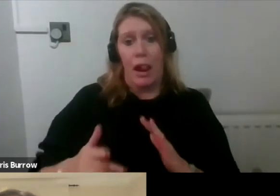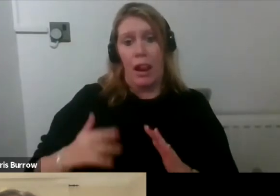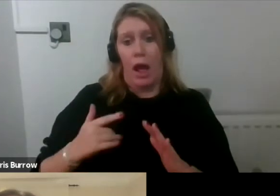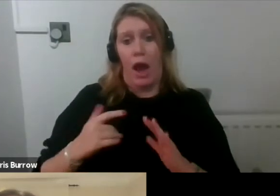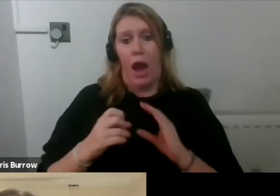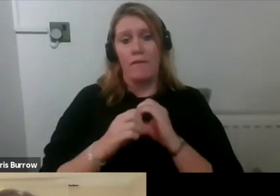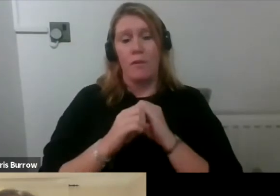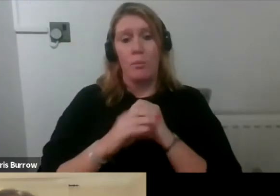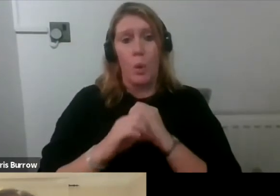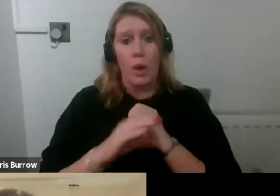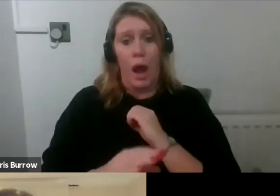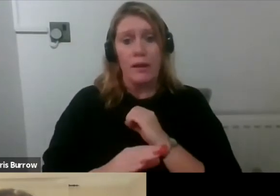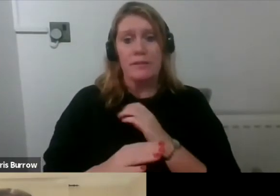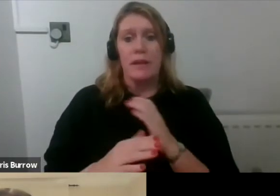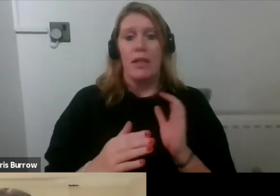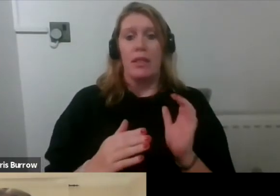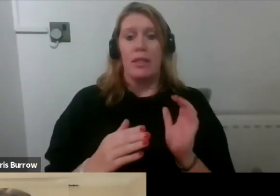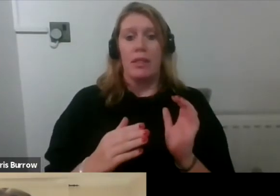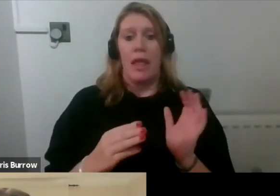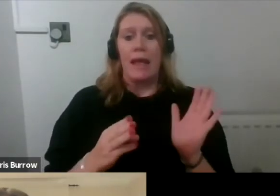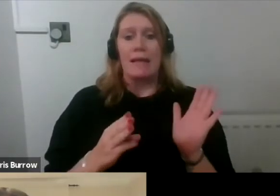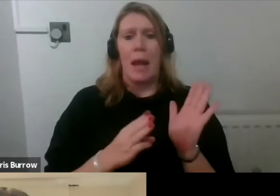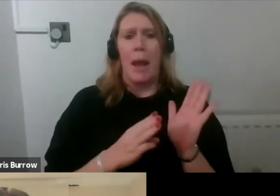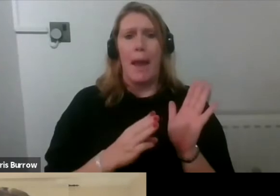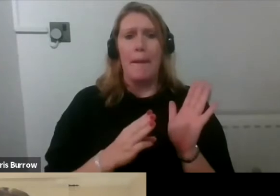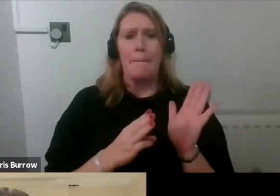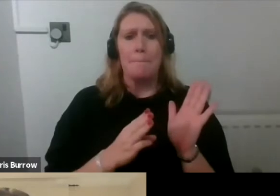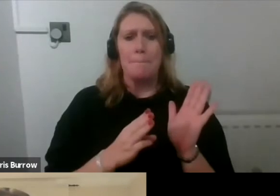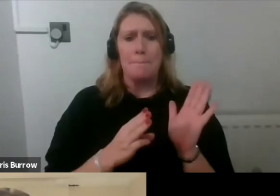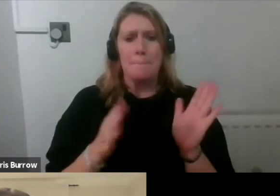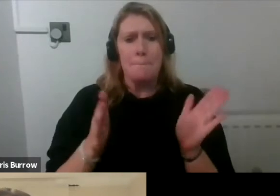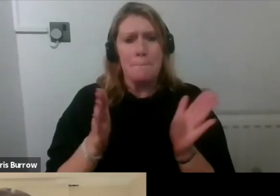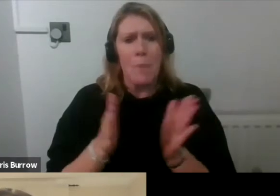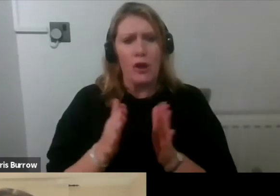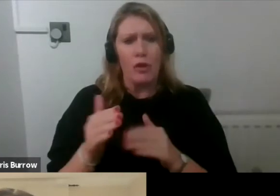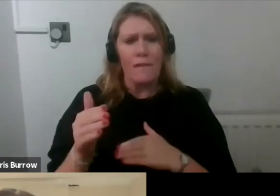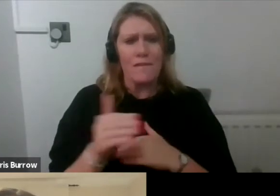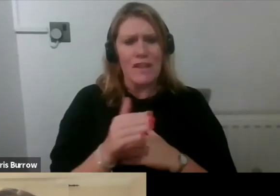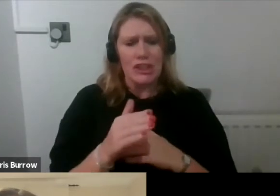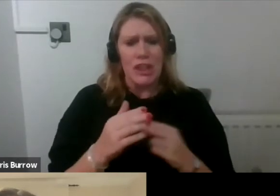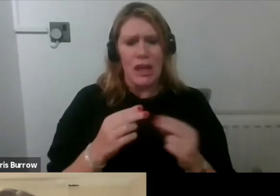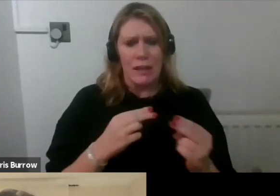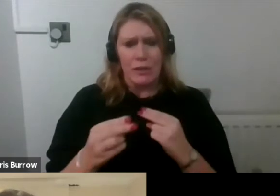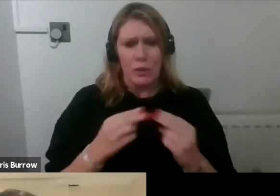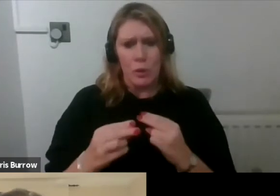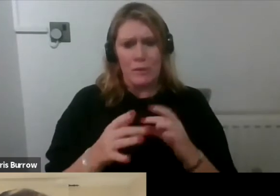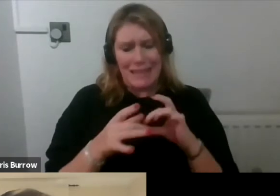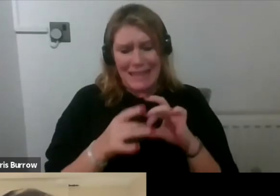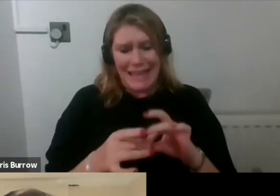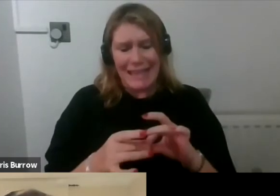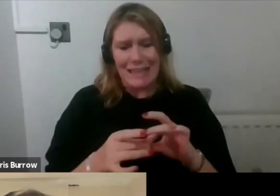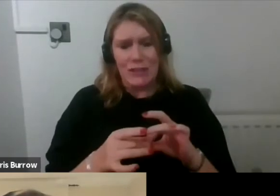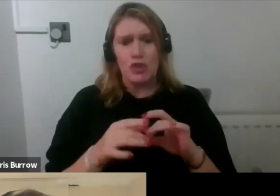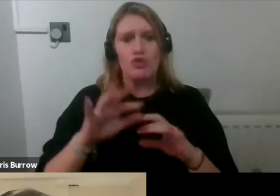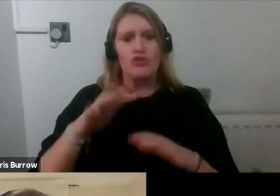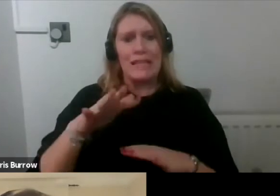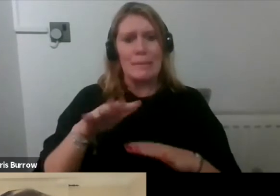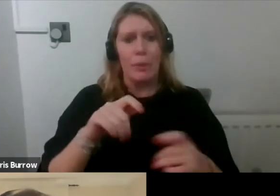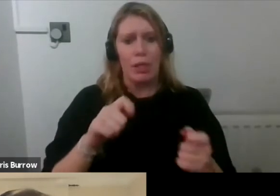There are microfiche newspaper articles relating to reasonable adjustment. There are